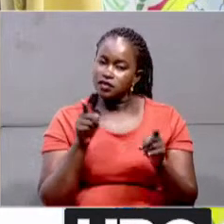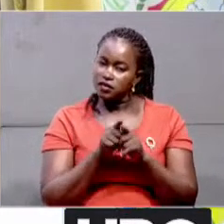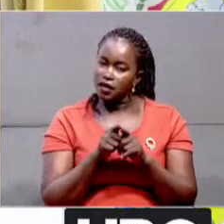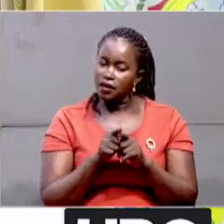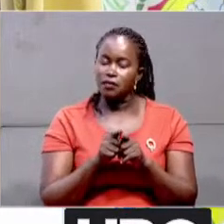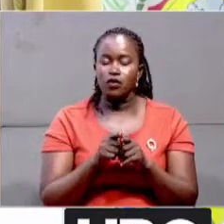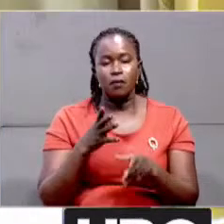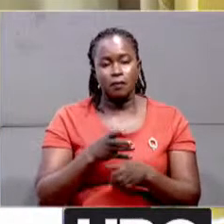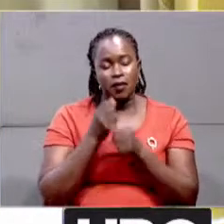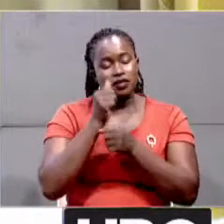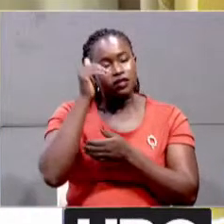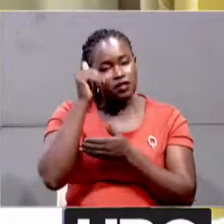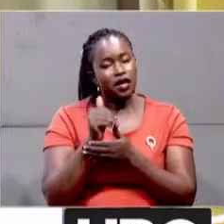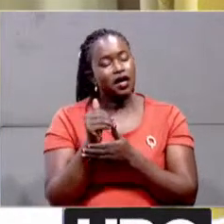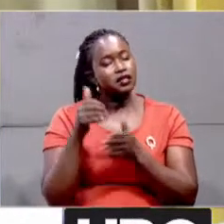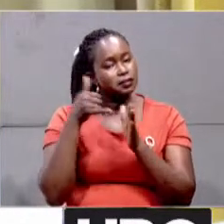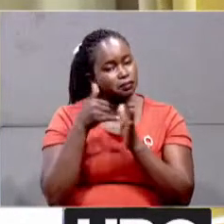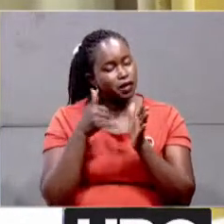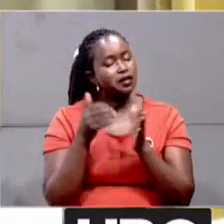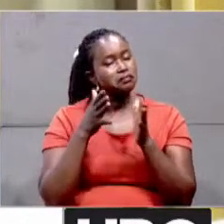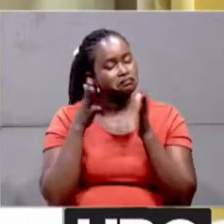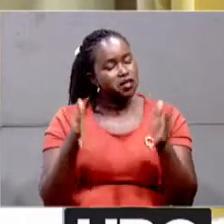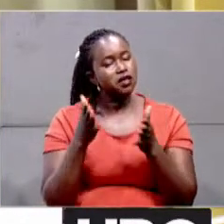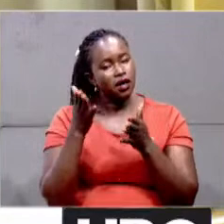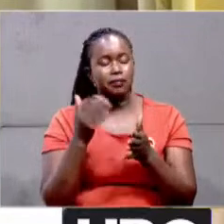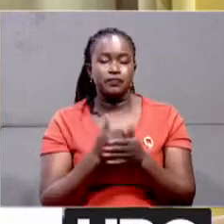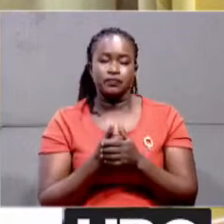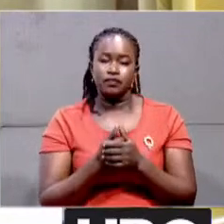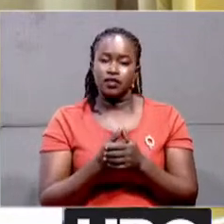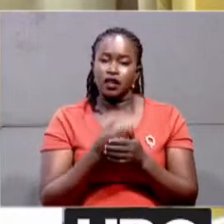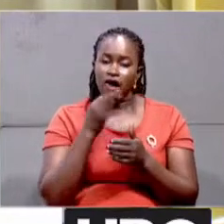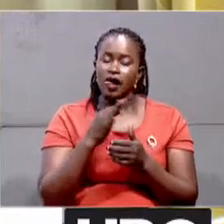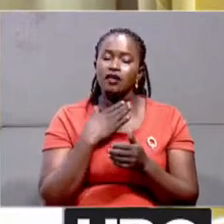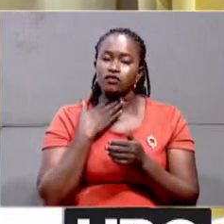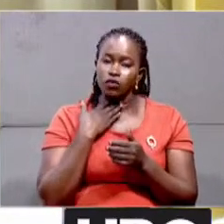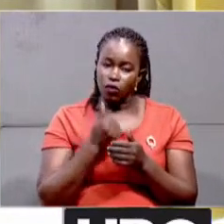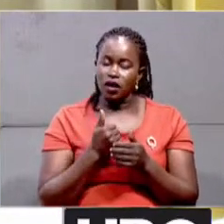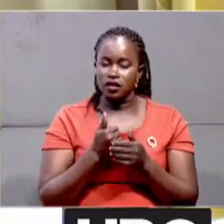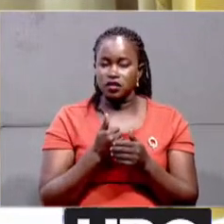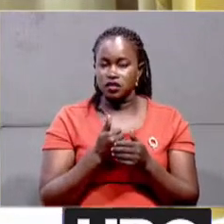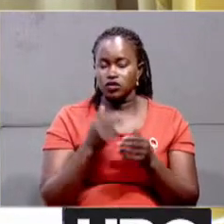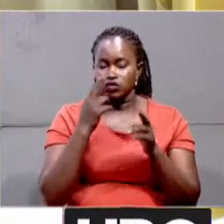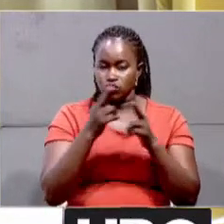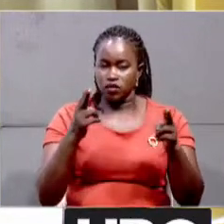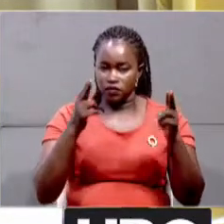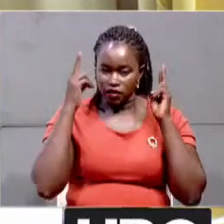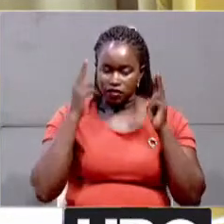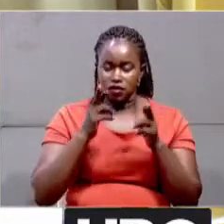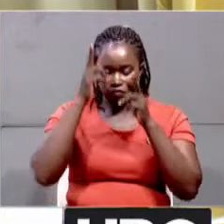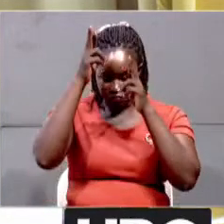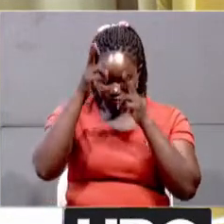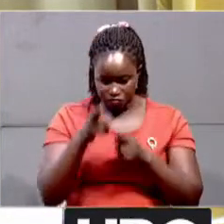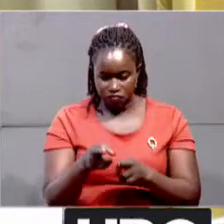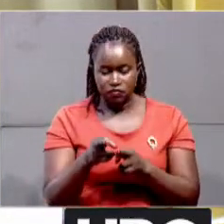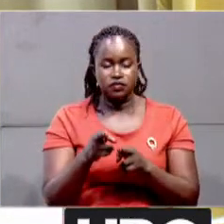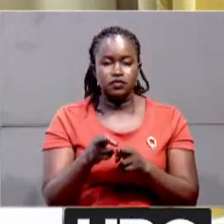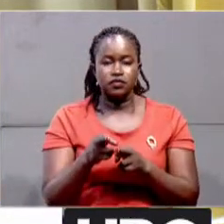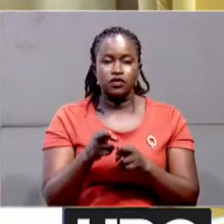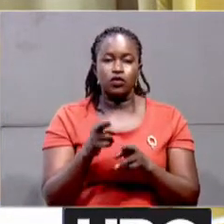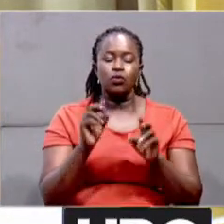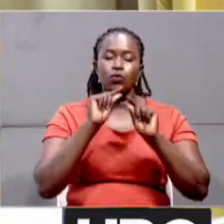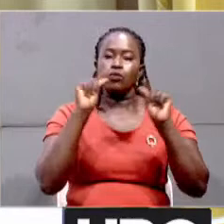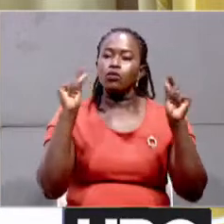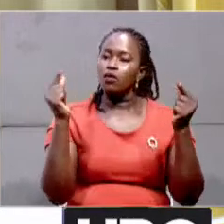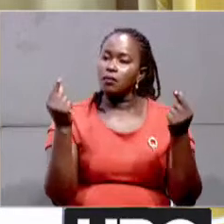impacts of the budget cut. If you want degrees of universities to be recognized globally, to